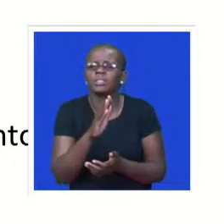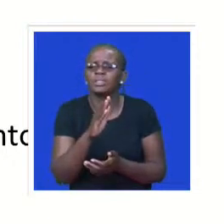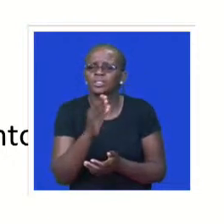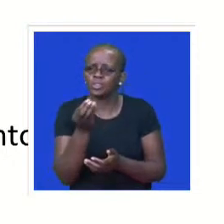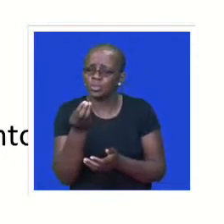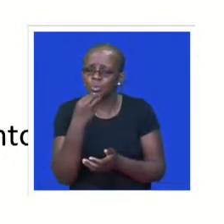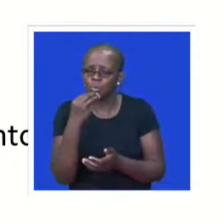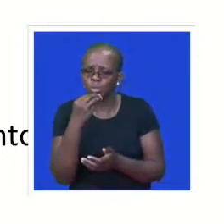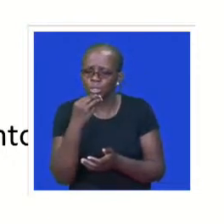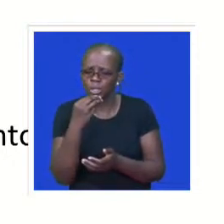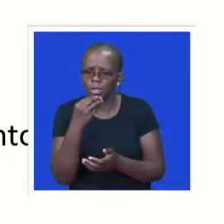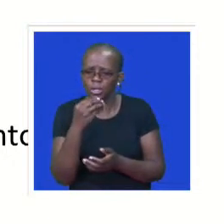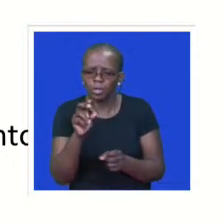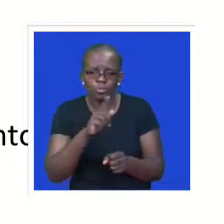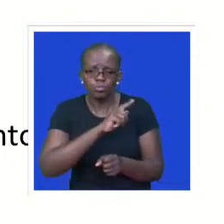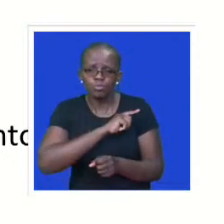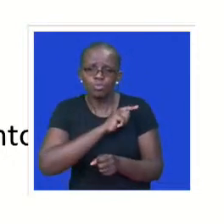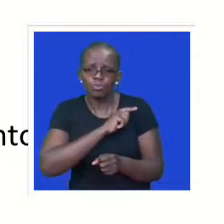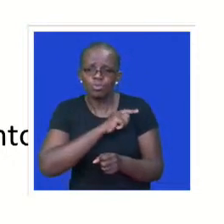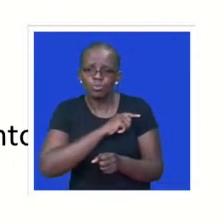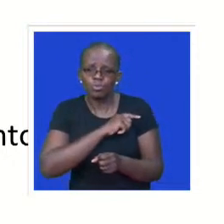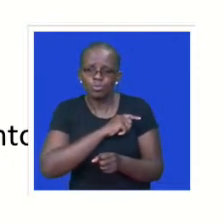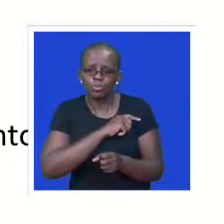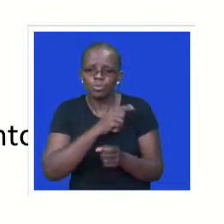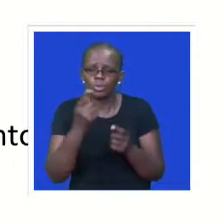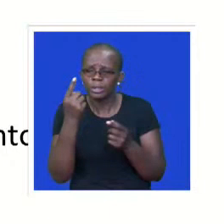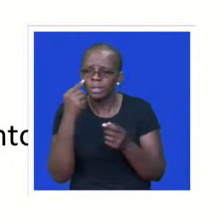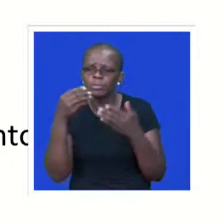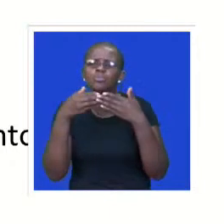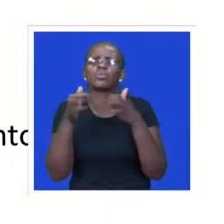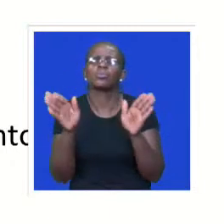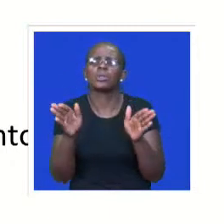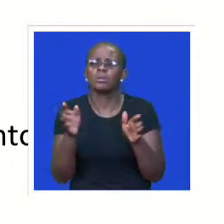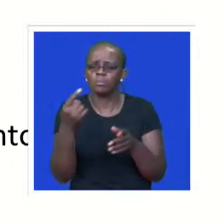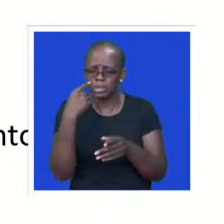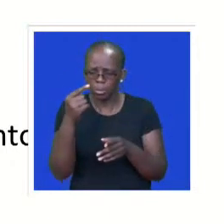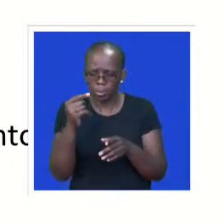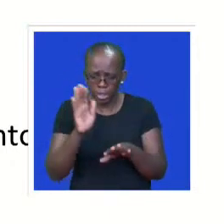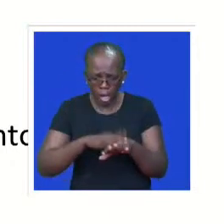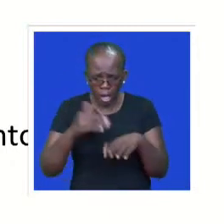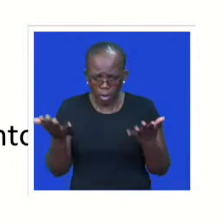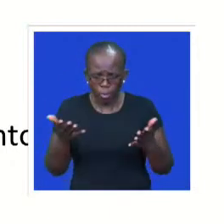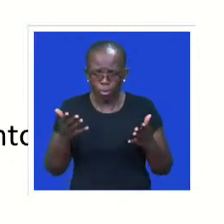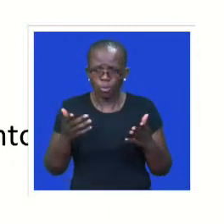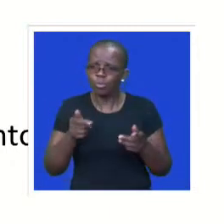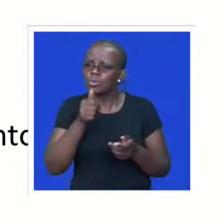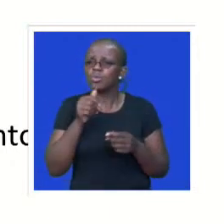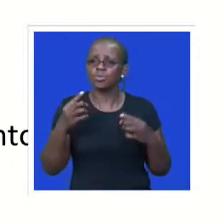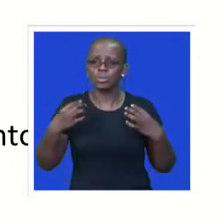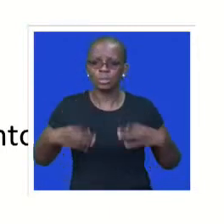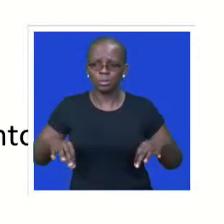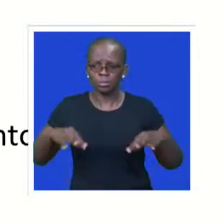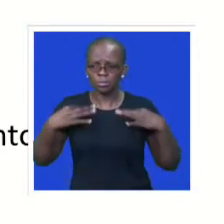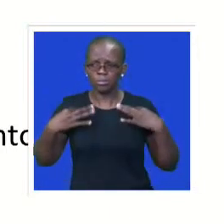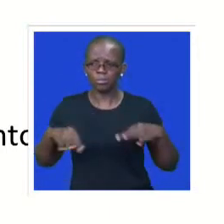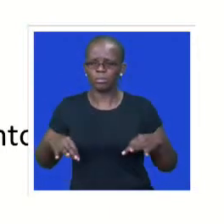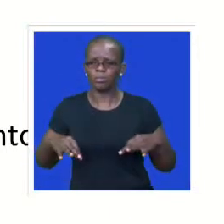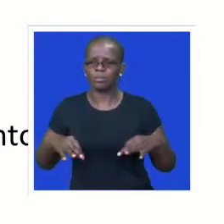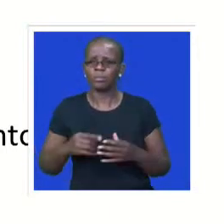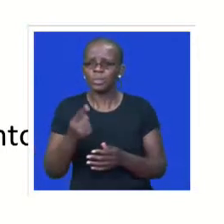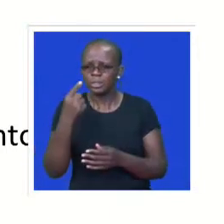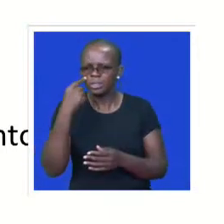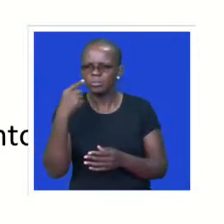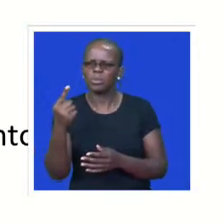opened and they saw that they were naked. What did they do about their nakedness? They saw fig